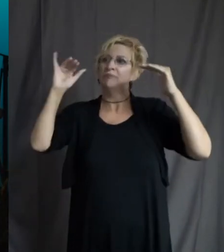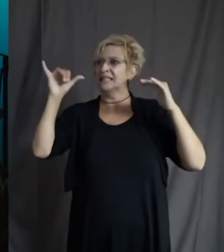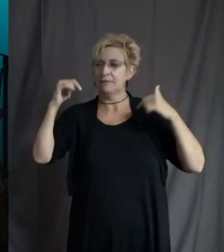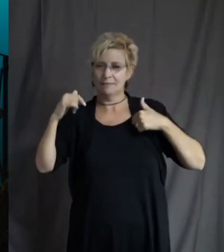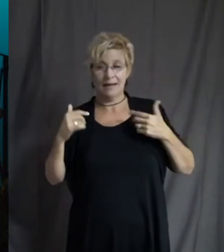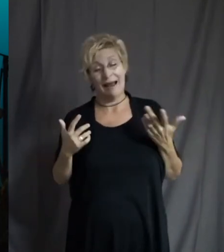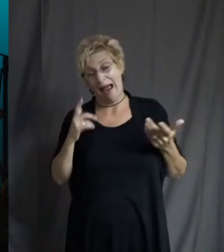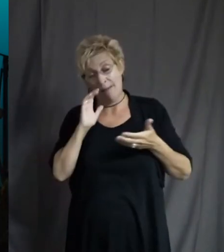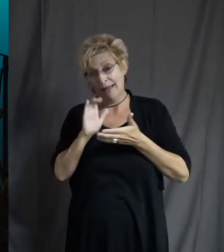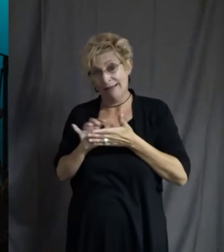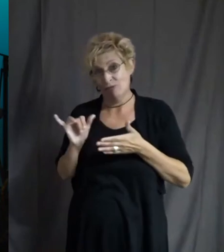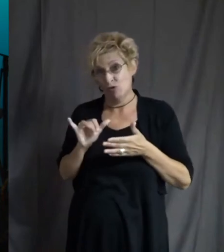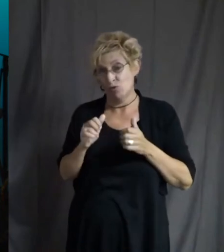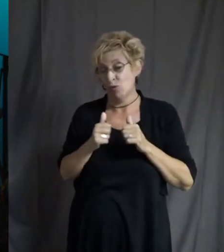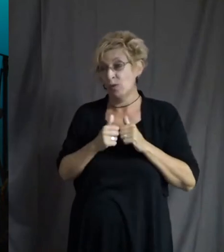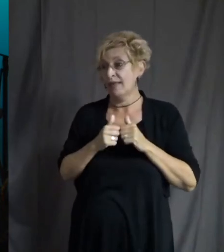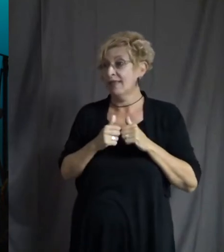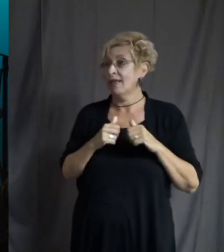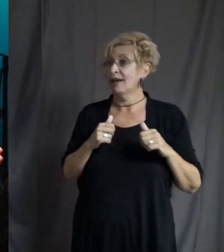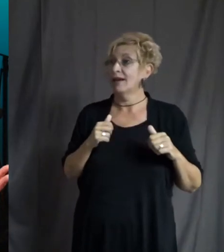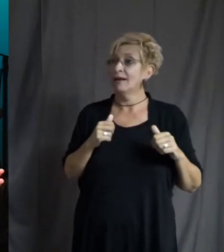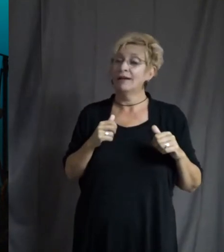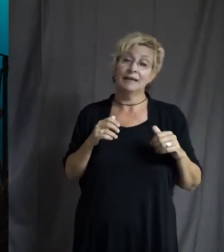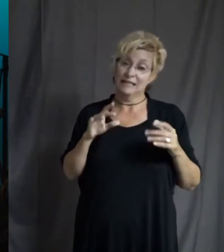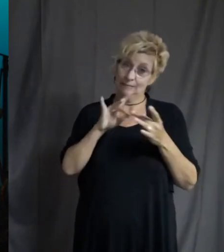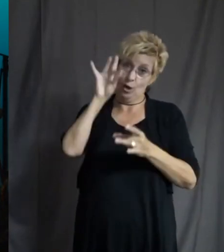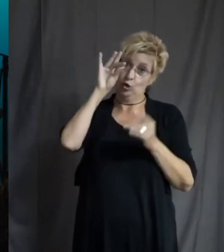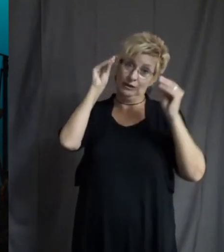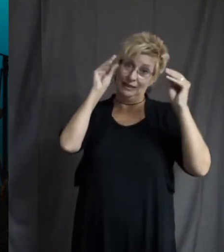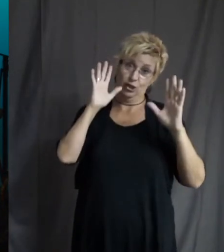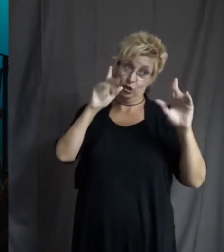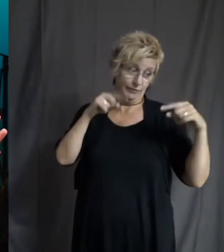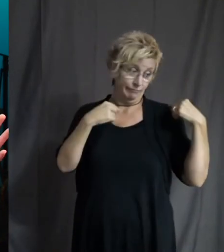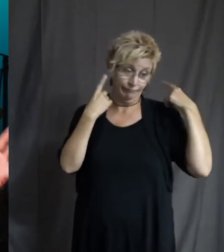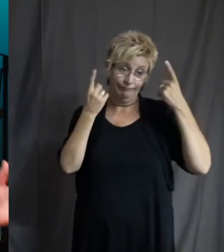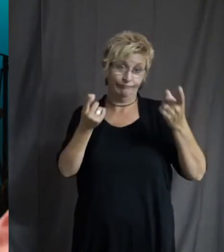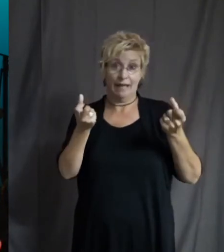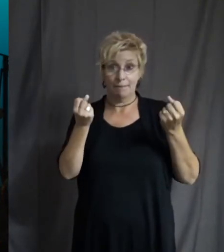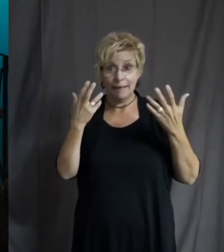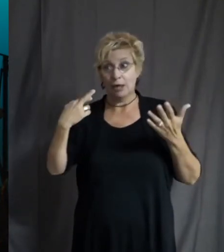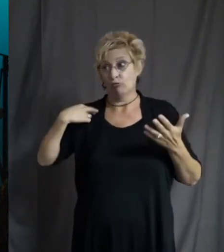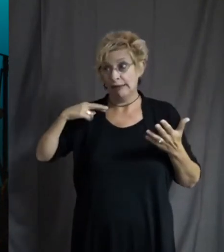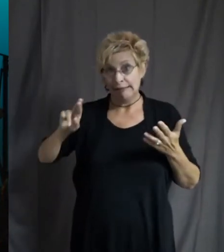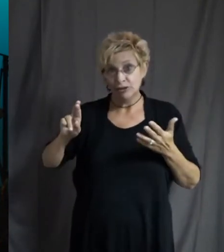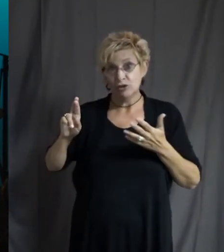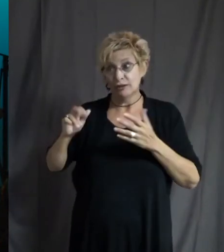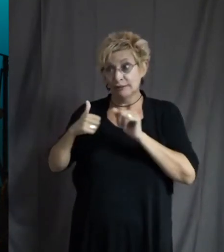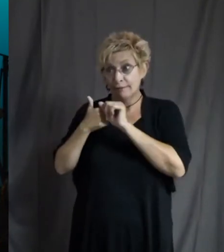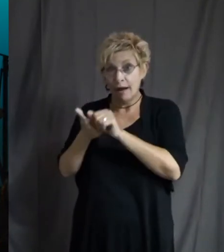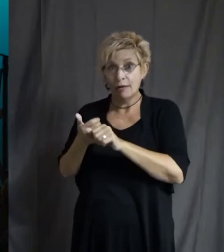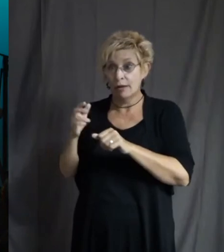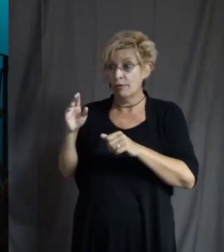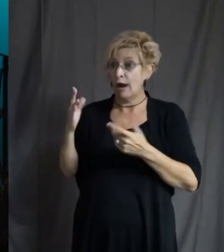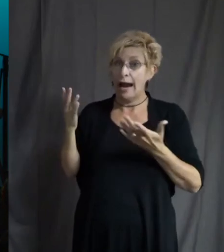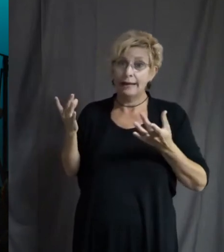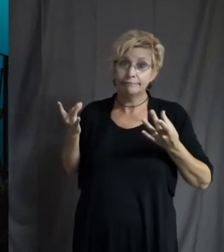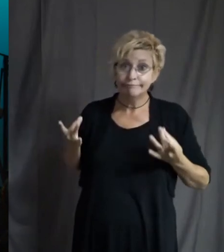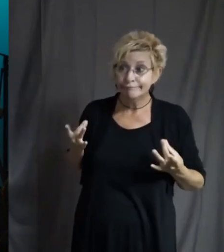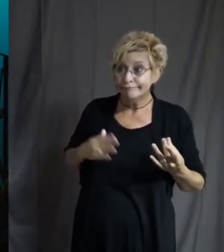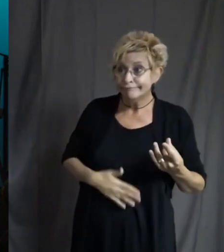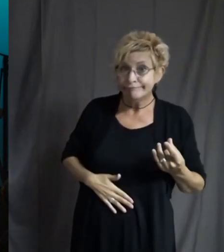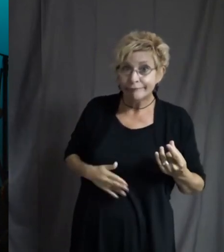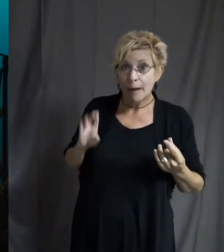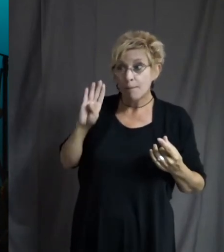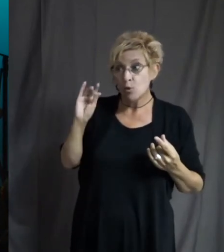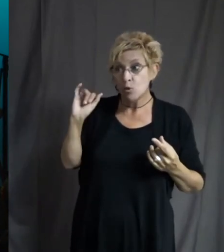true, I believe, as well with the great spiritual teachers in which the great religions are formed. Buddha and